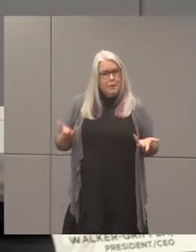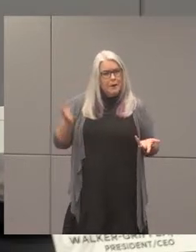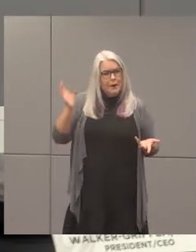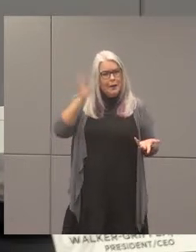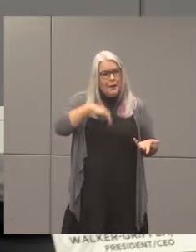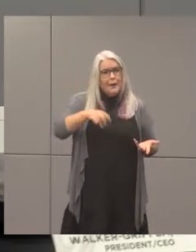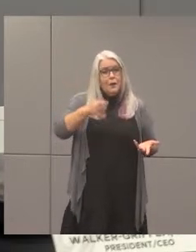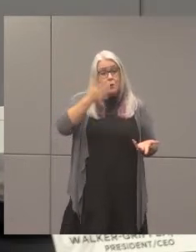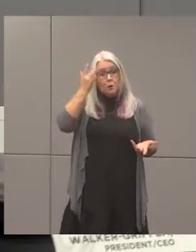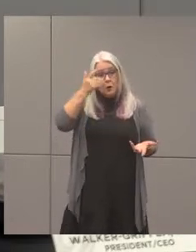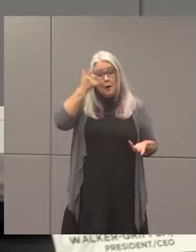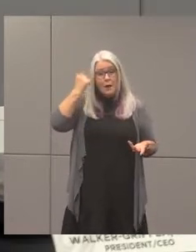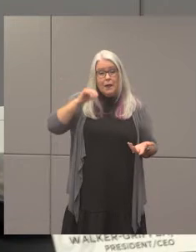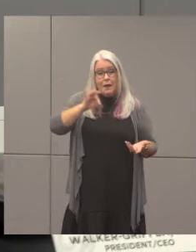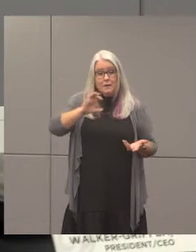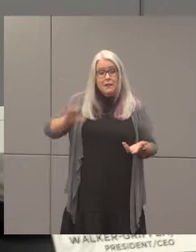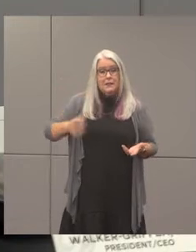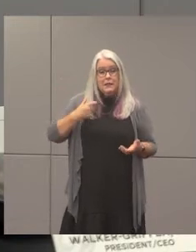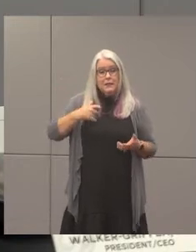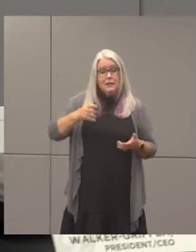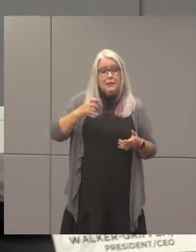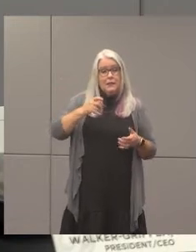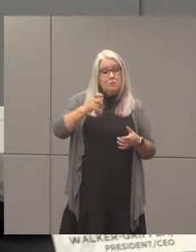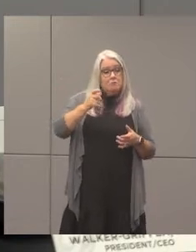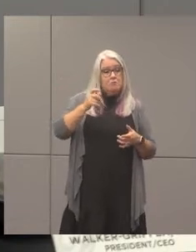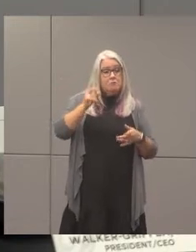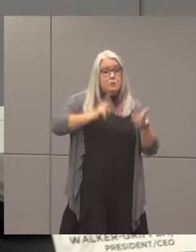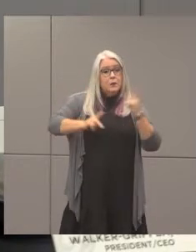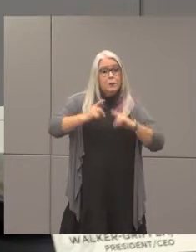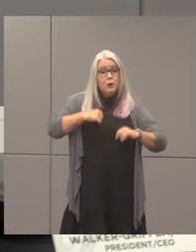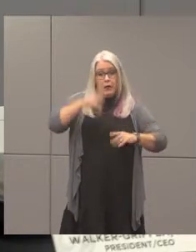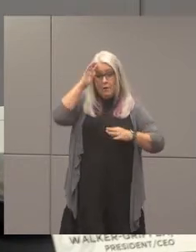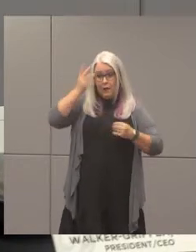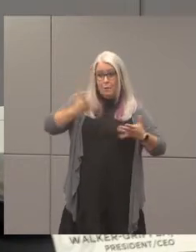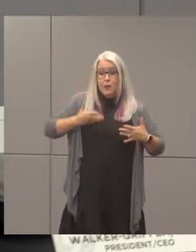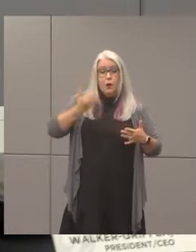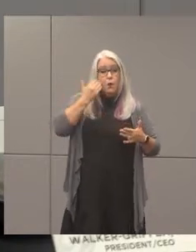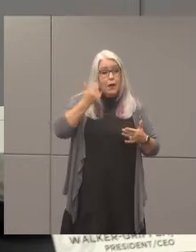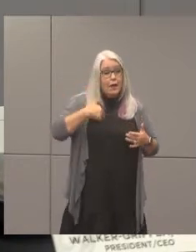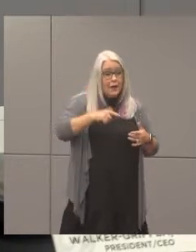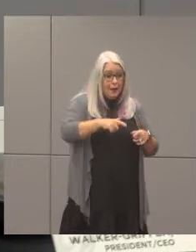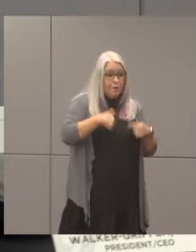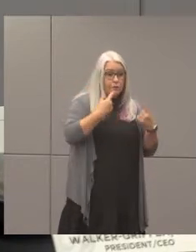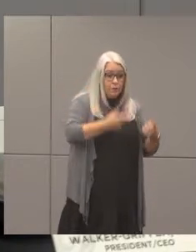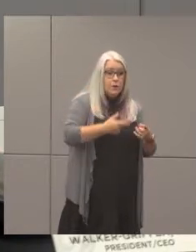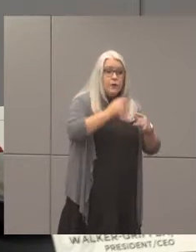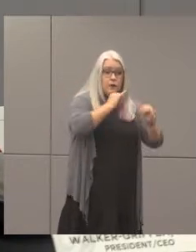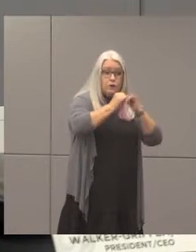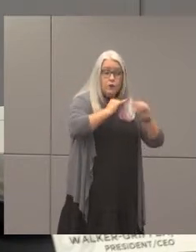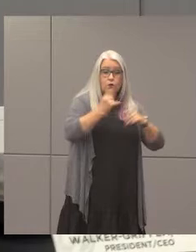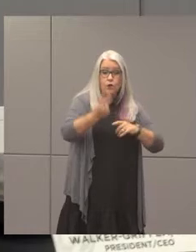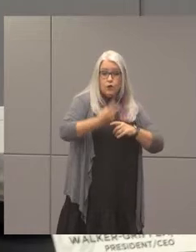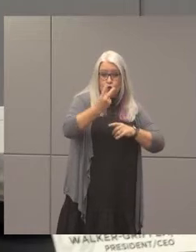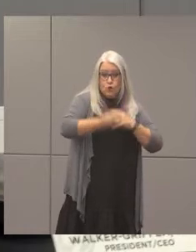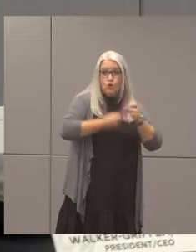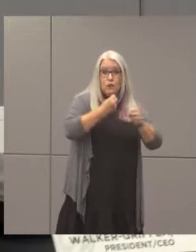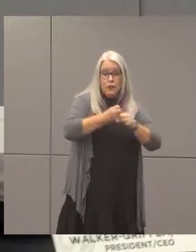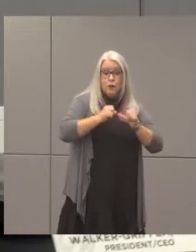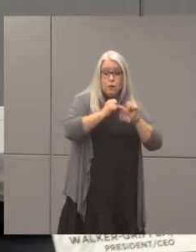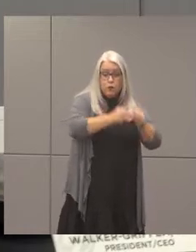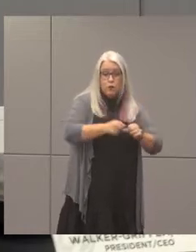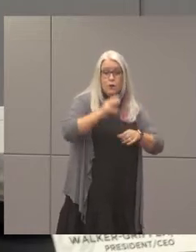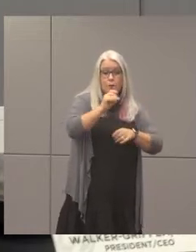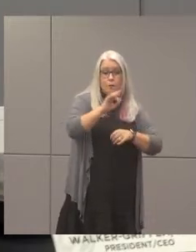that MCC officials have stated to me that I have interviewed for a 2-year appointment and as board legal counsel in March